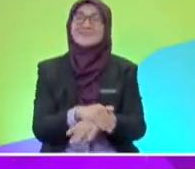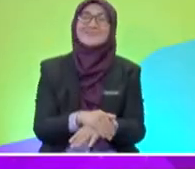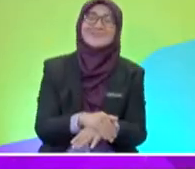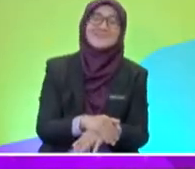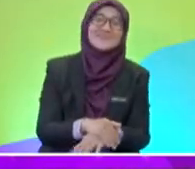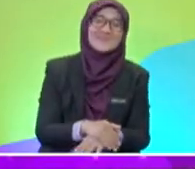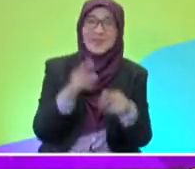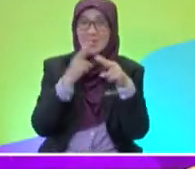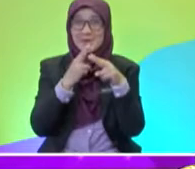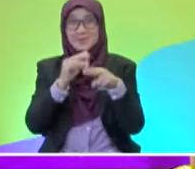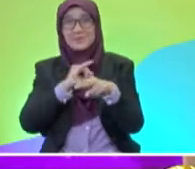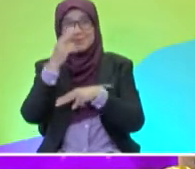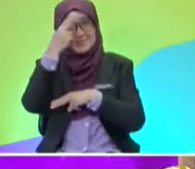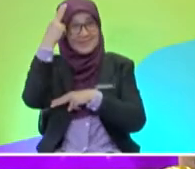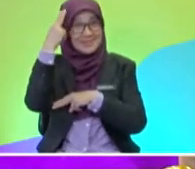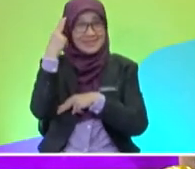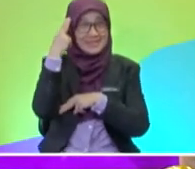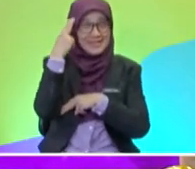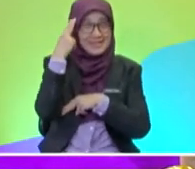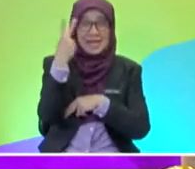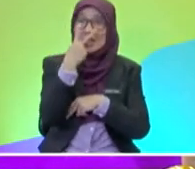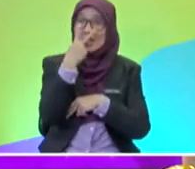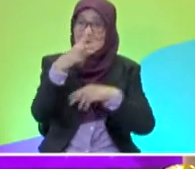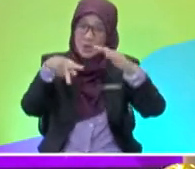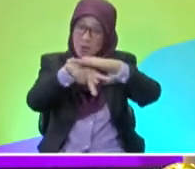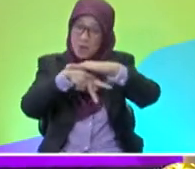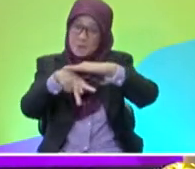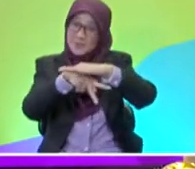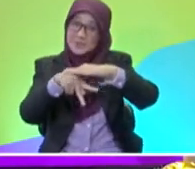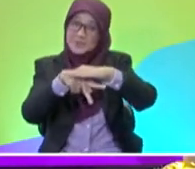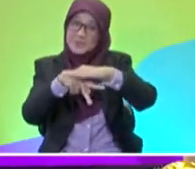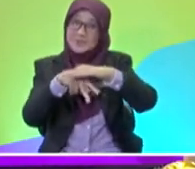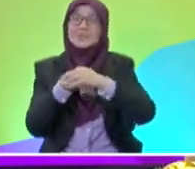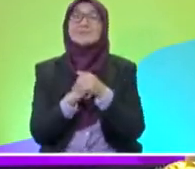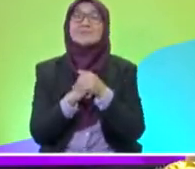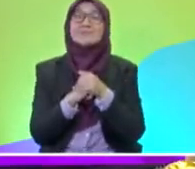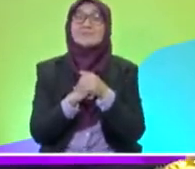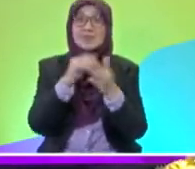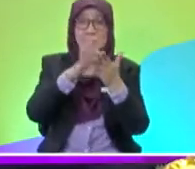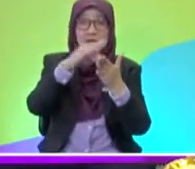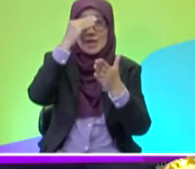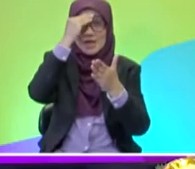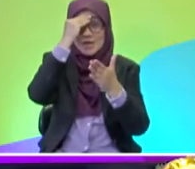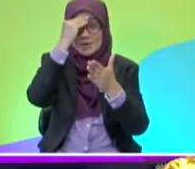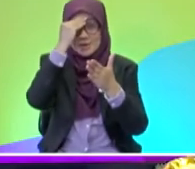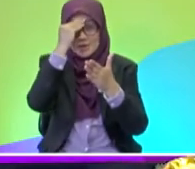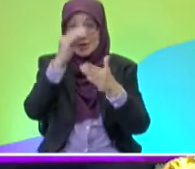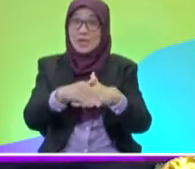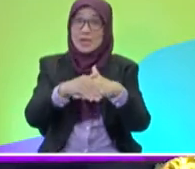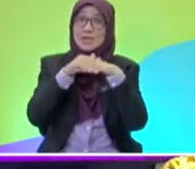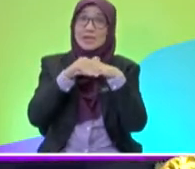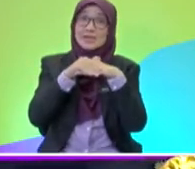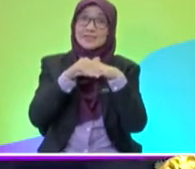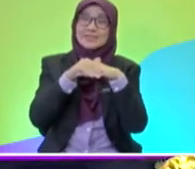name is Hanif Sean and now you are watching the slot of preschool. And of course today we'll be learning together English. And